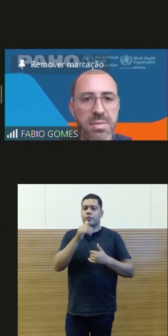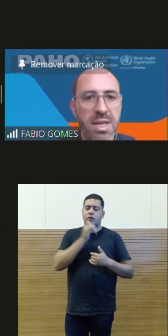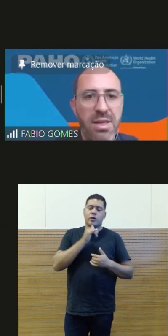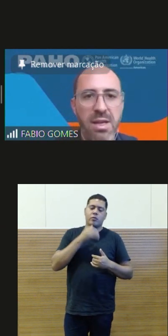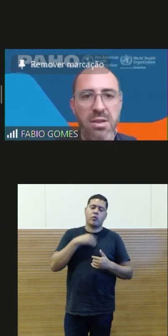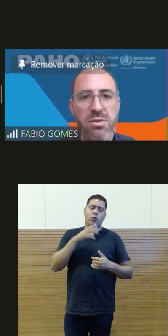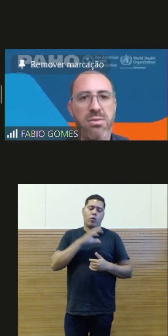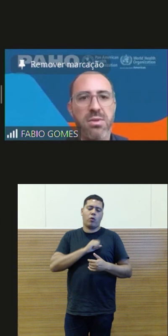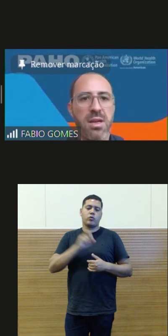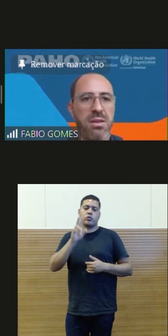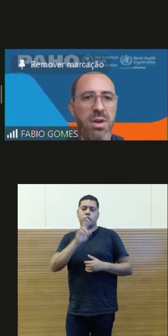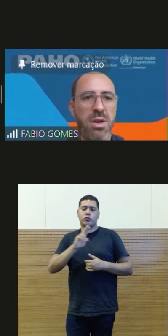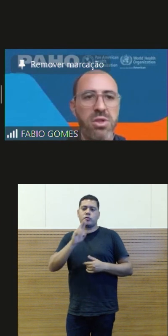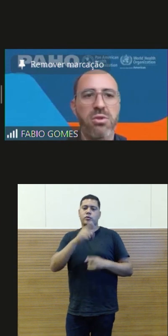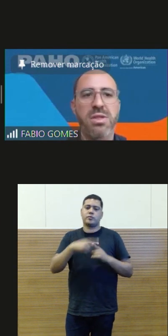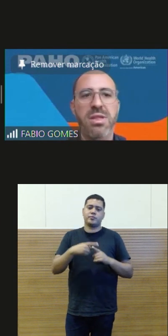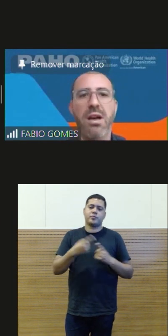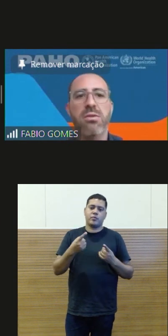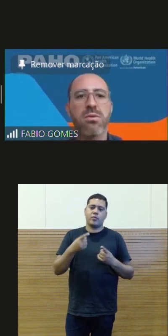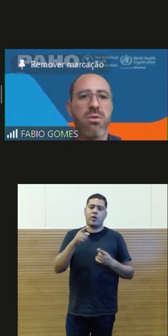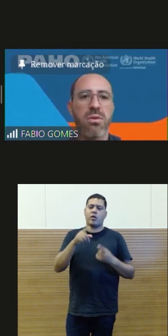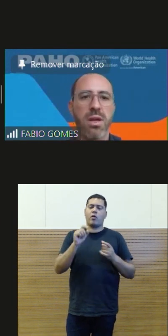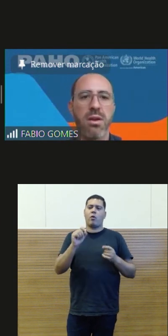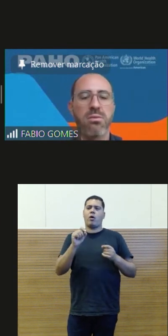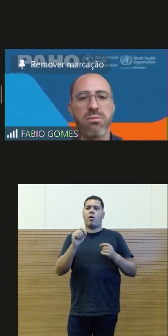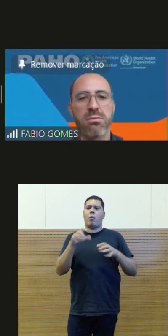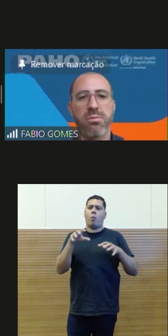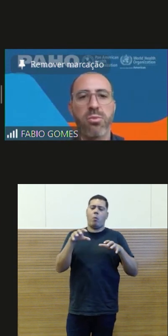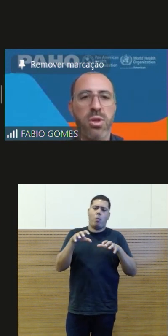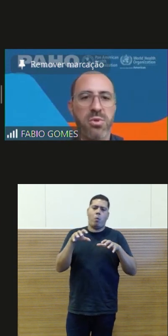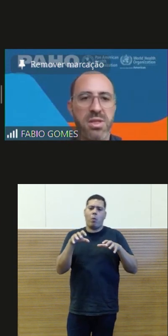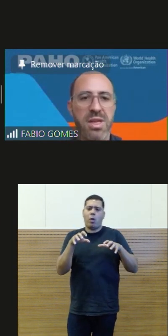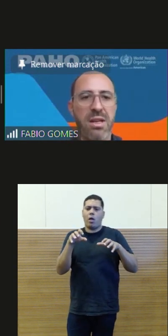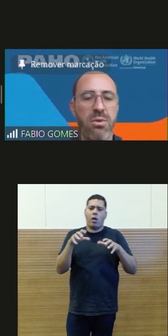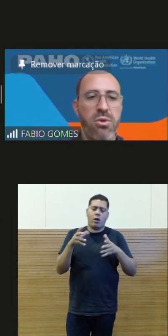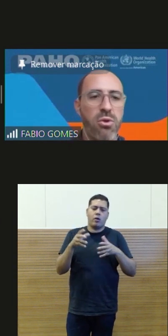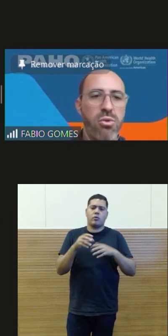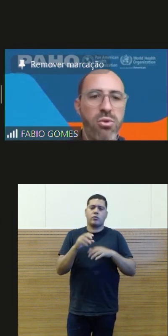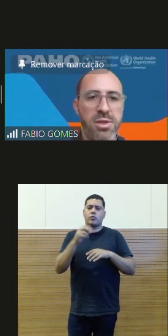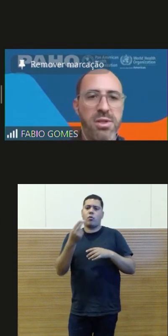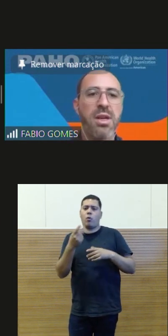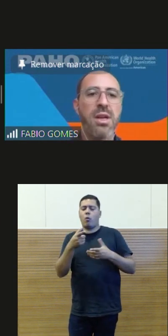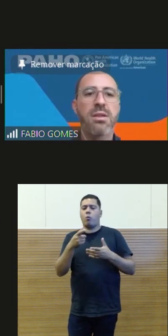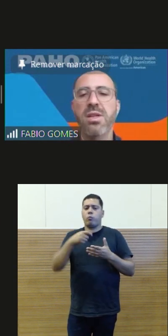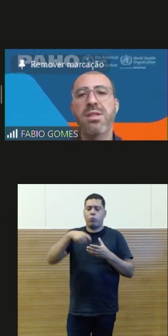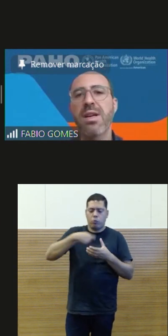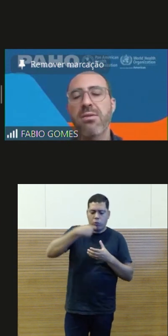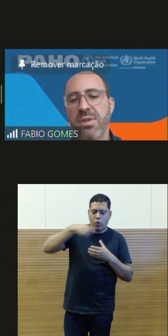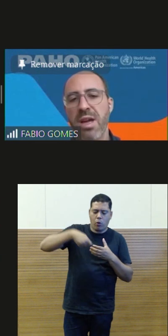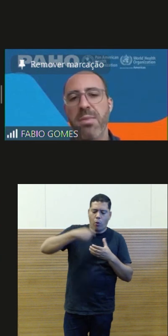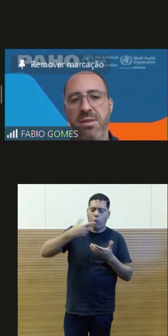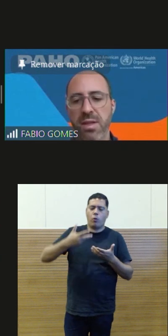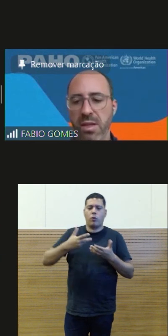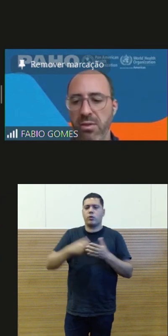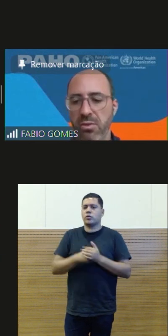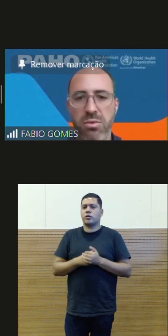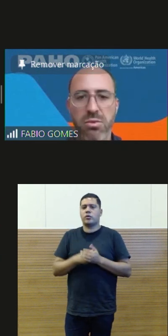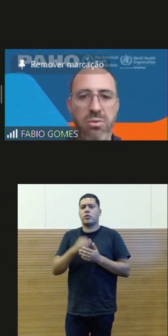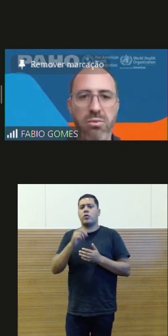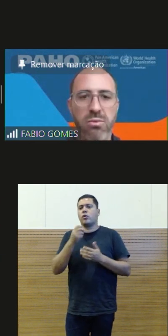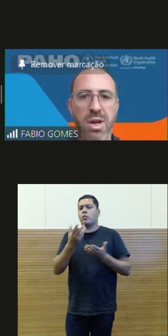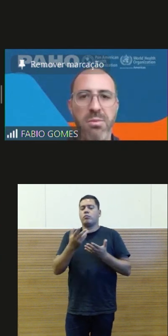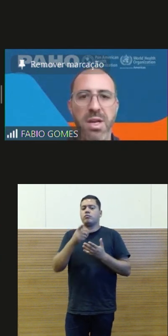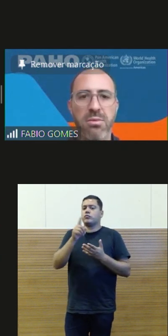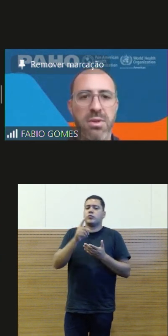an example. I liked this example because of that. What is this? Is this is it a dinosaur? It is a yogurt.